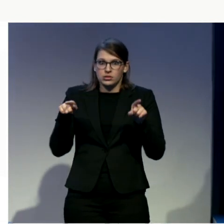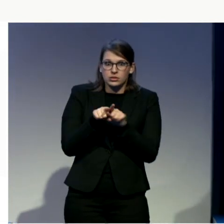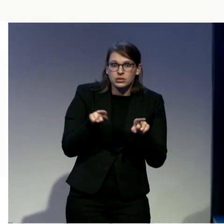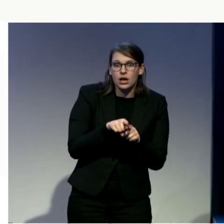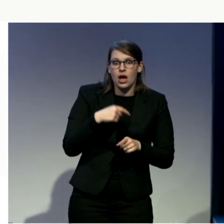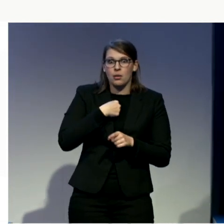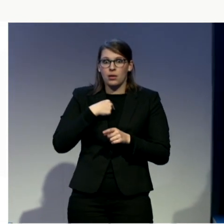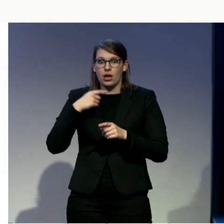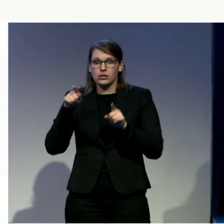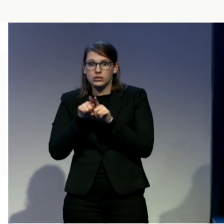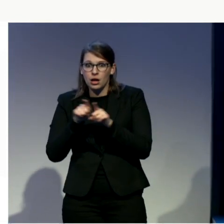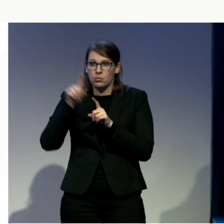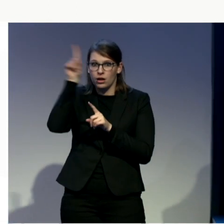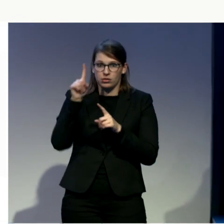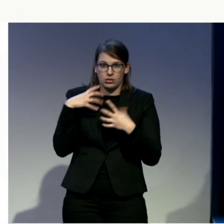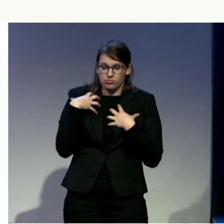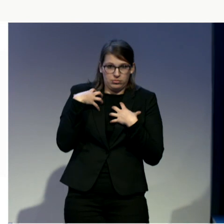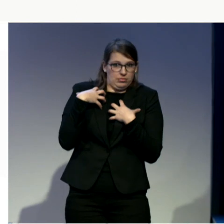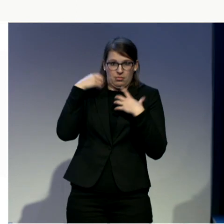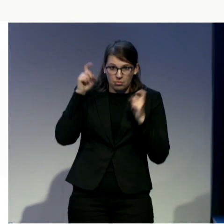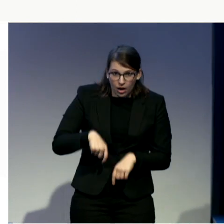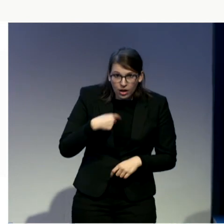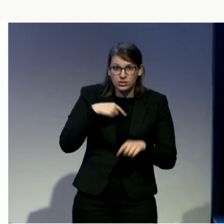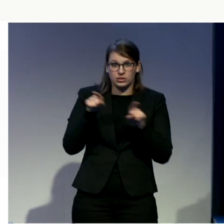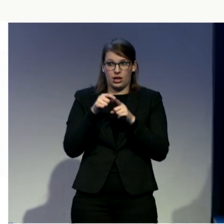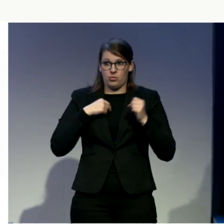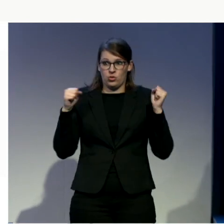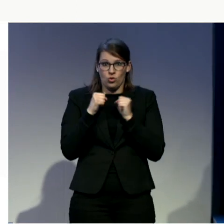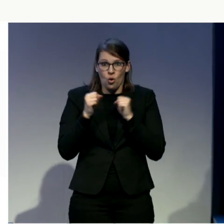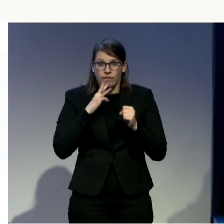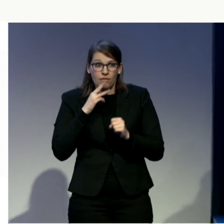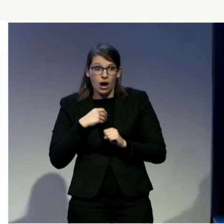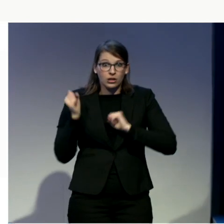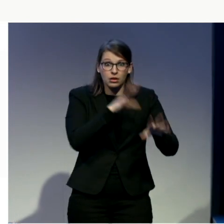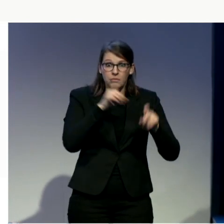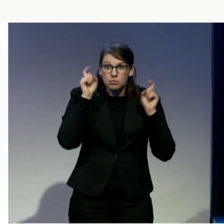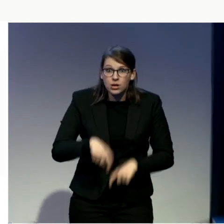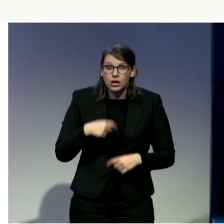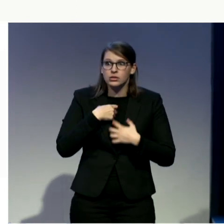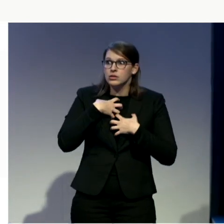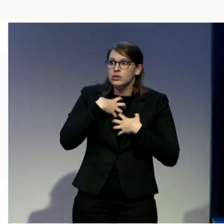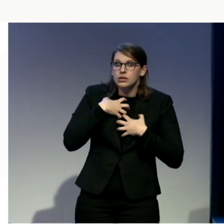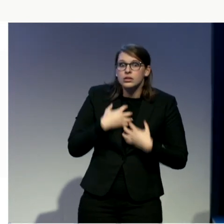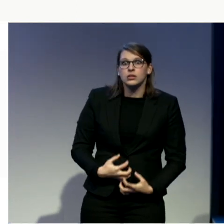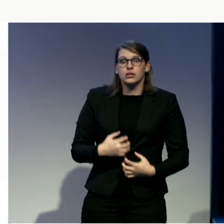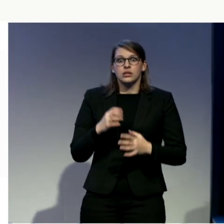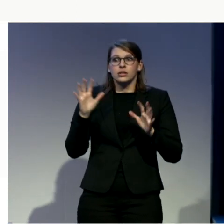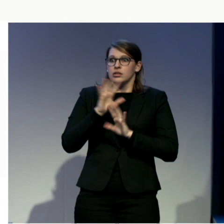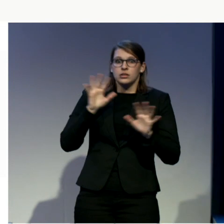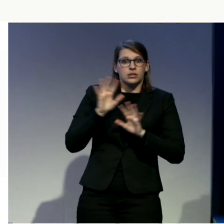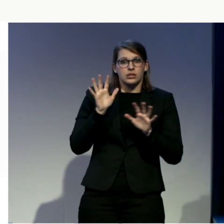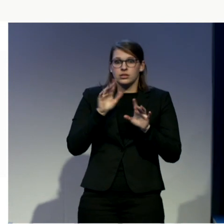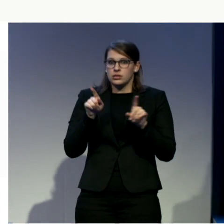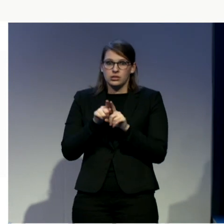ice? Secondly, was it because I was grumpy? Was that why I was disabled? Did I need to get in touch with my